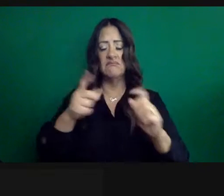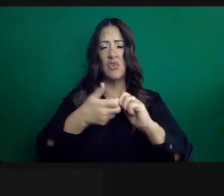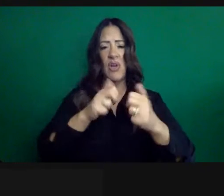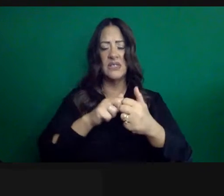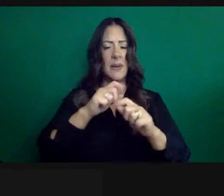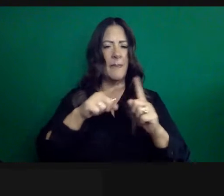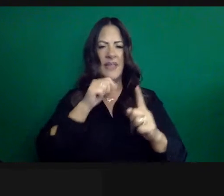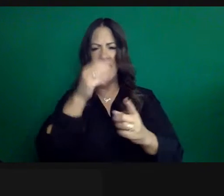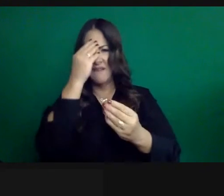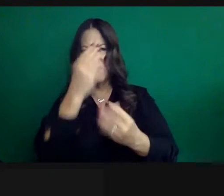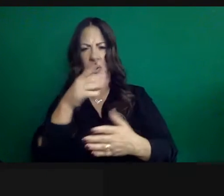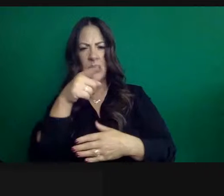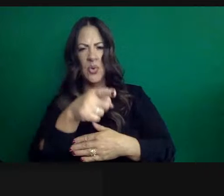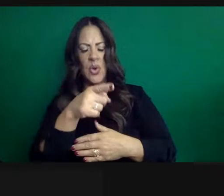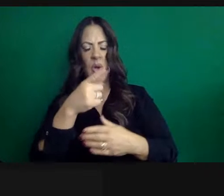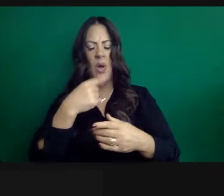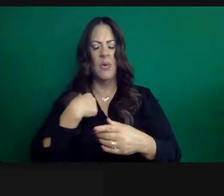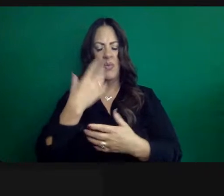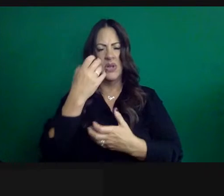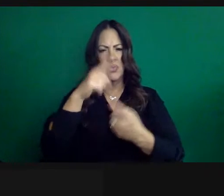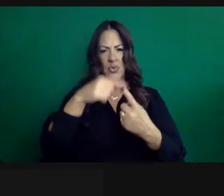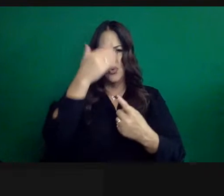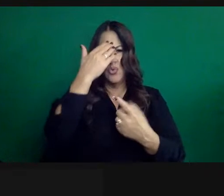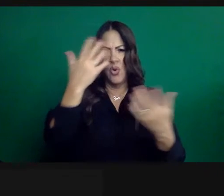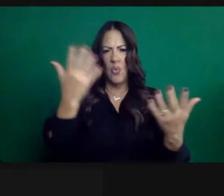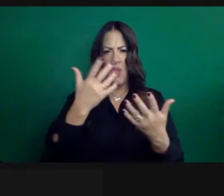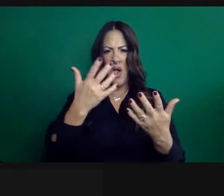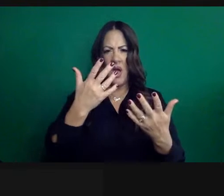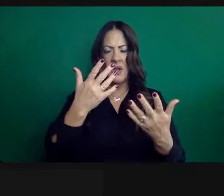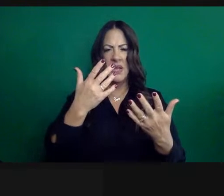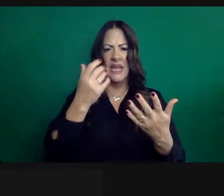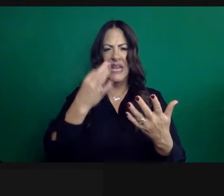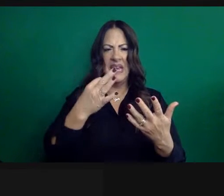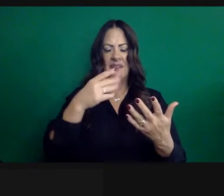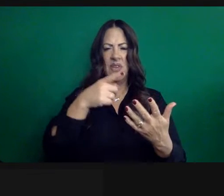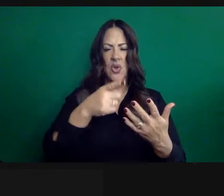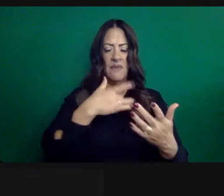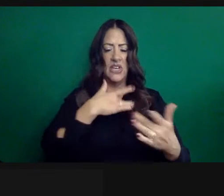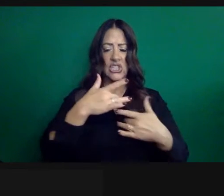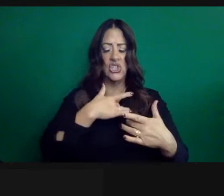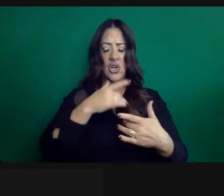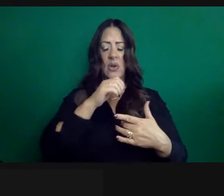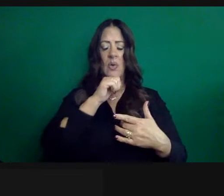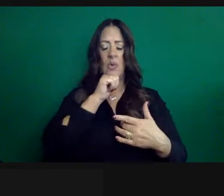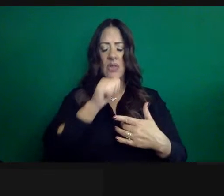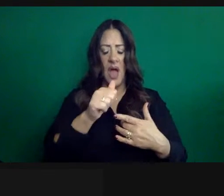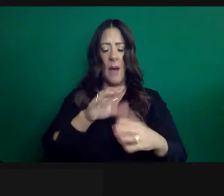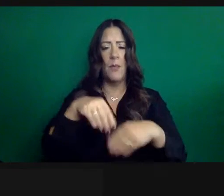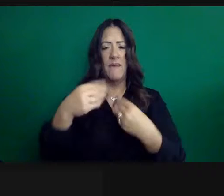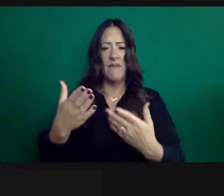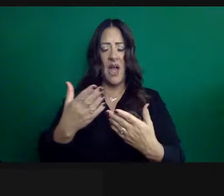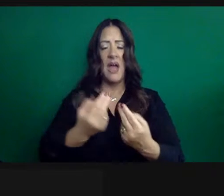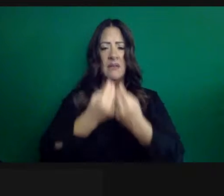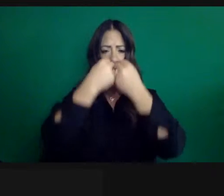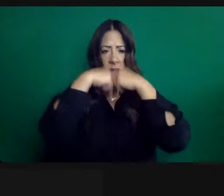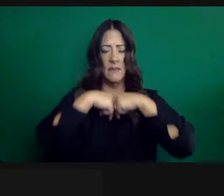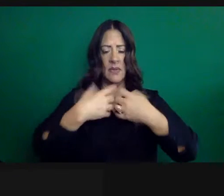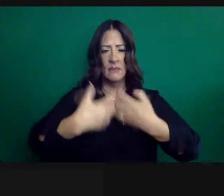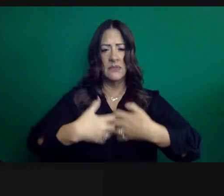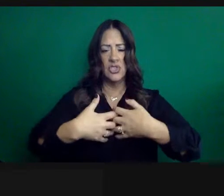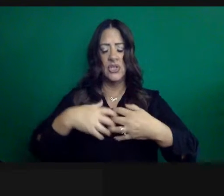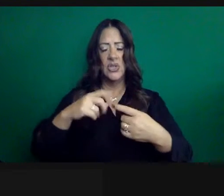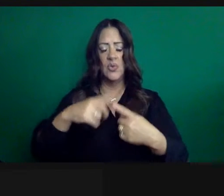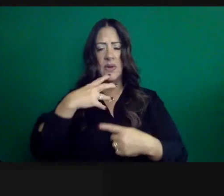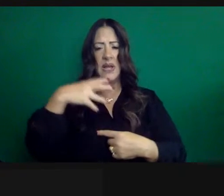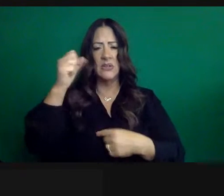there are already arguments over whether to give the few remaining ventilators to an elderly patient. Thanks. Yeah, thank you for